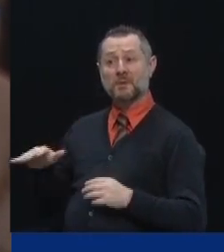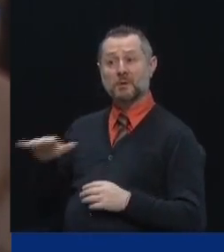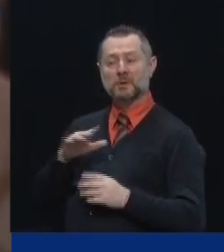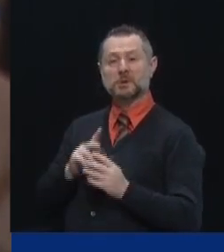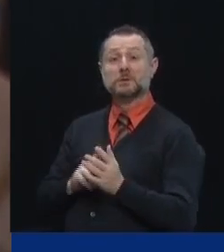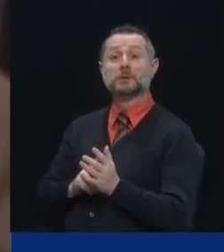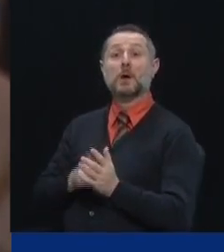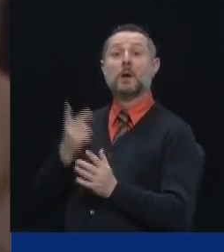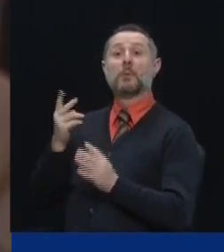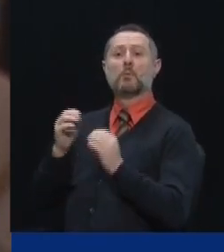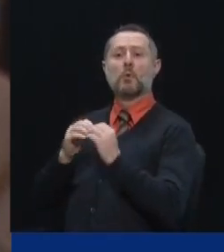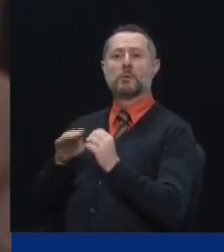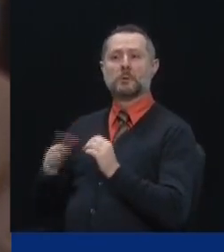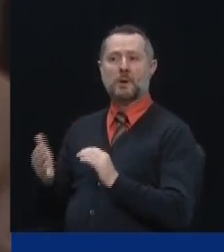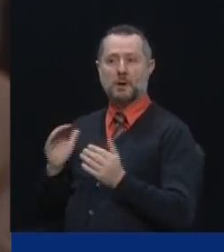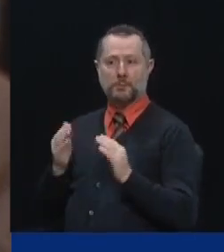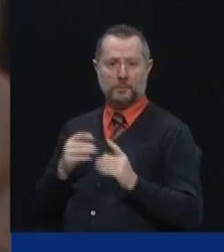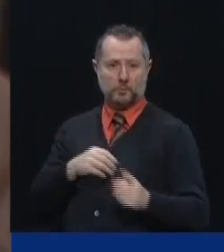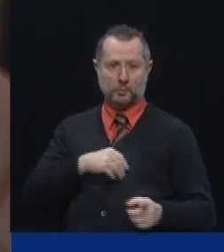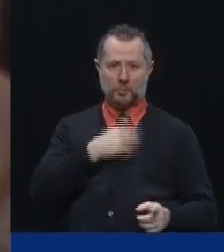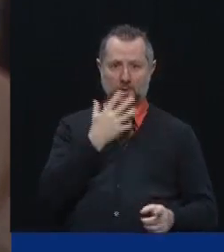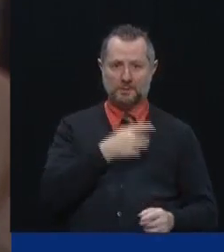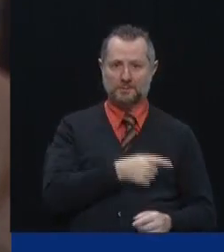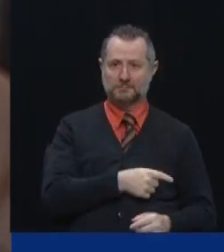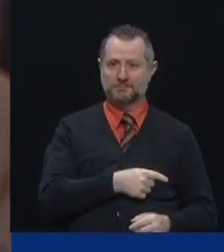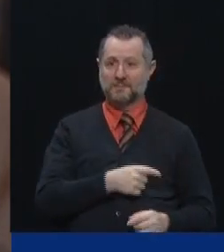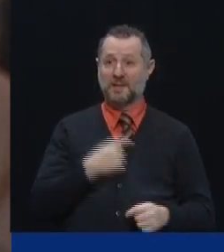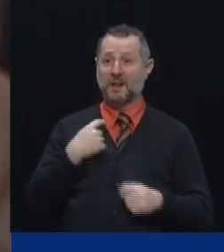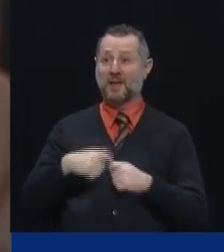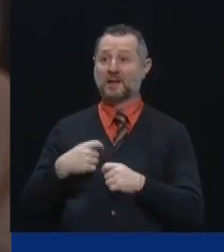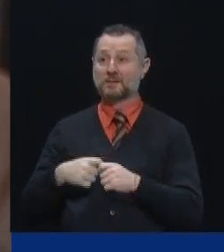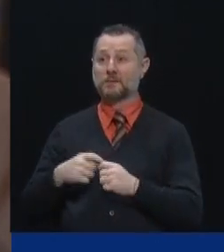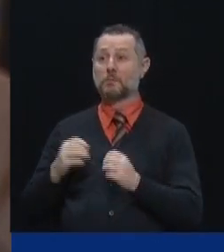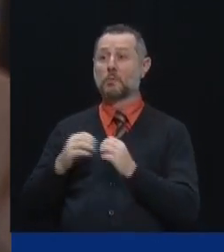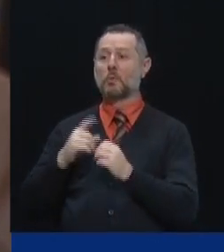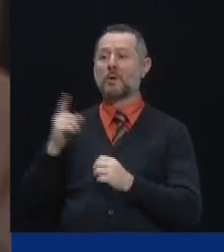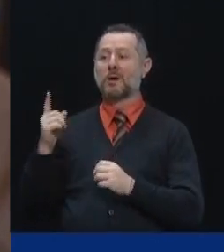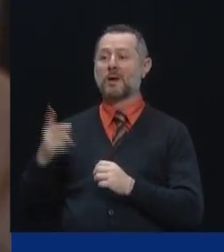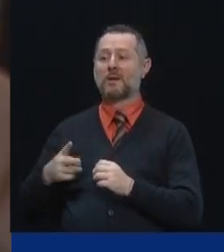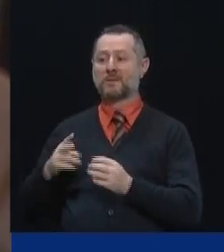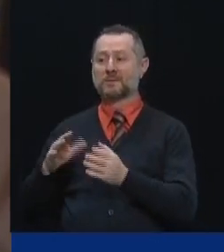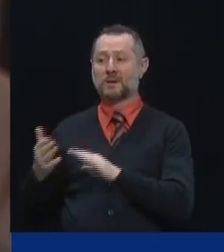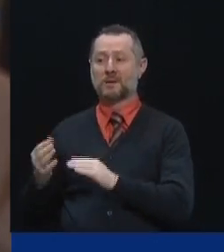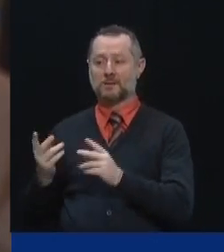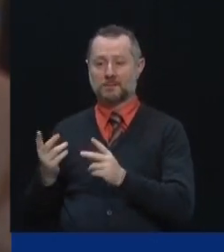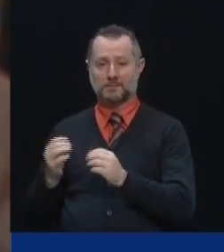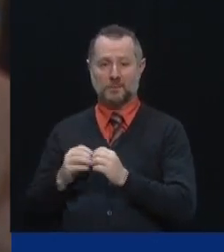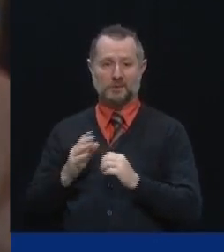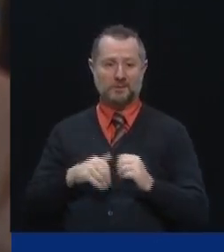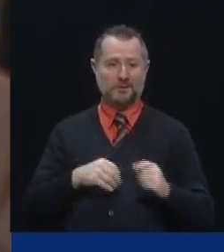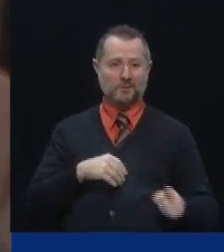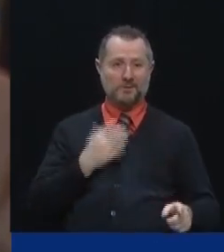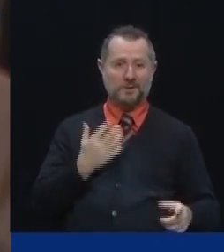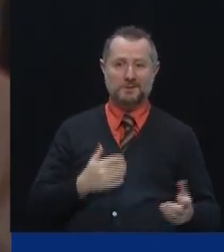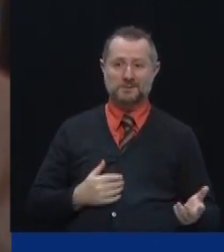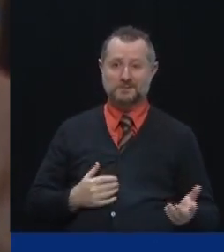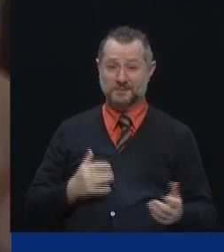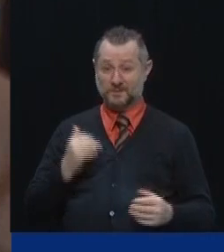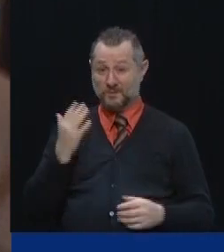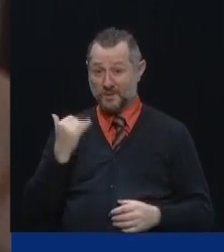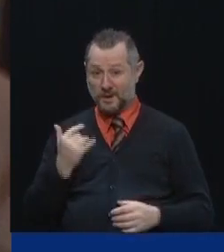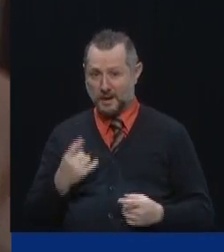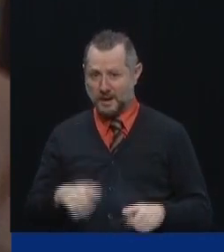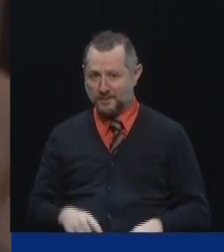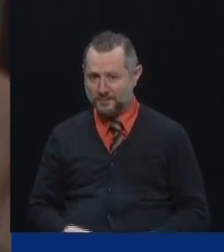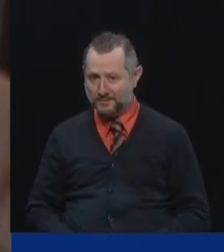people. COVID killed 1.5 times as many Latino people as white people. Why? Because